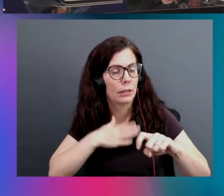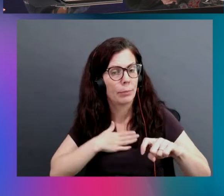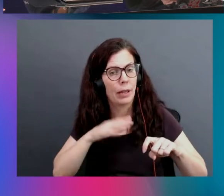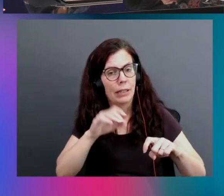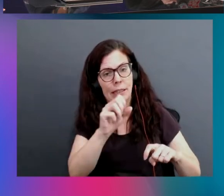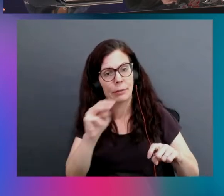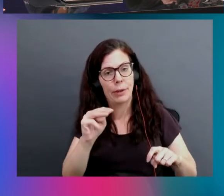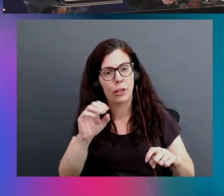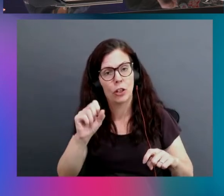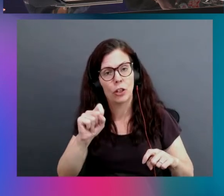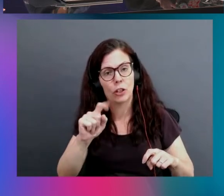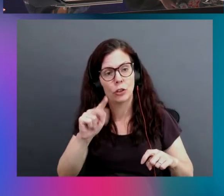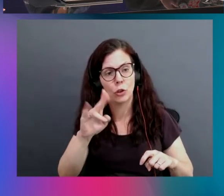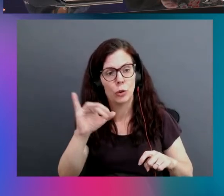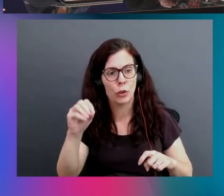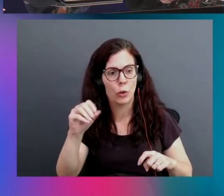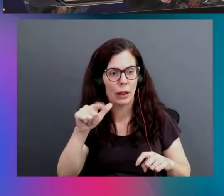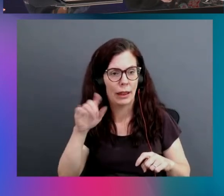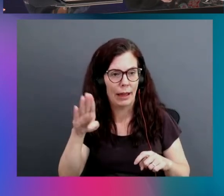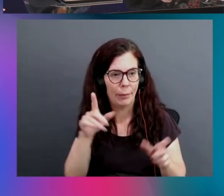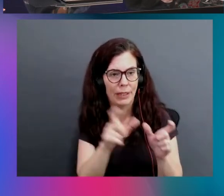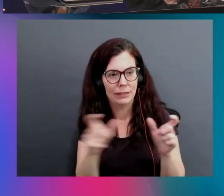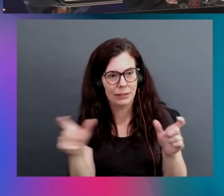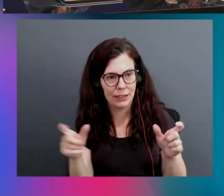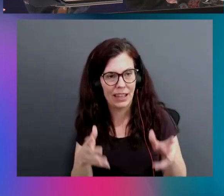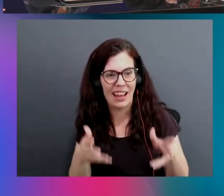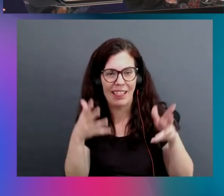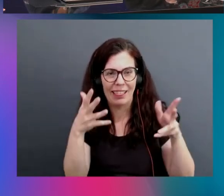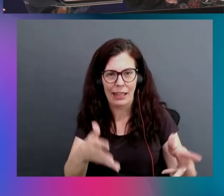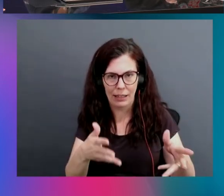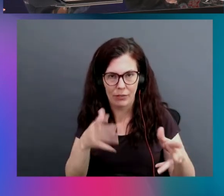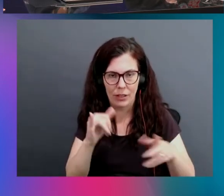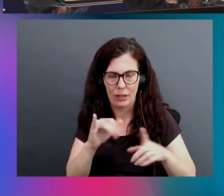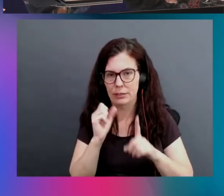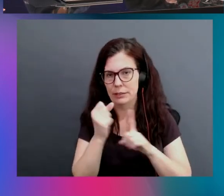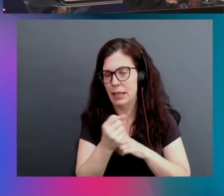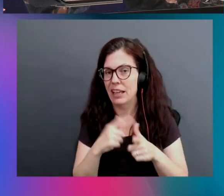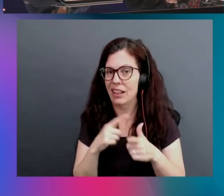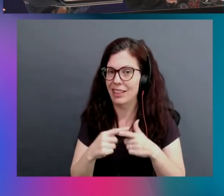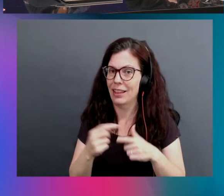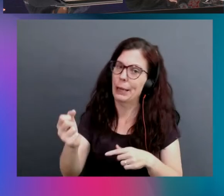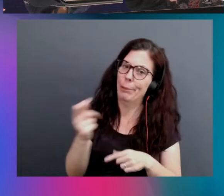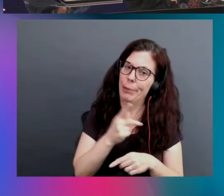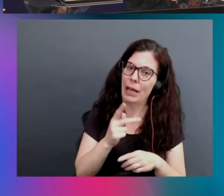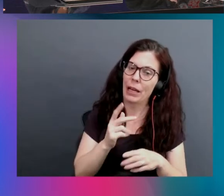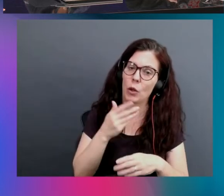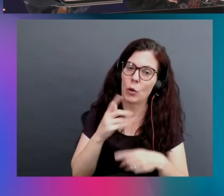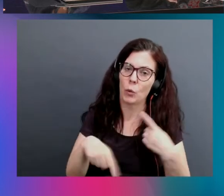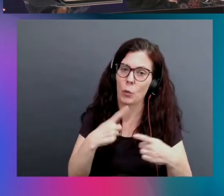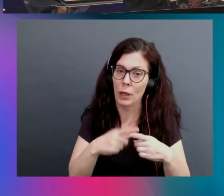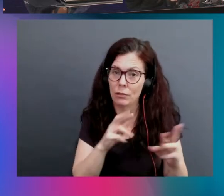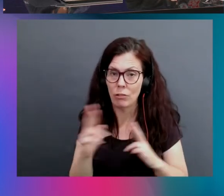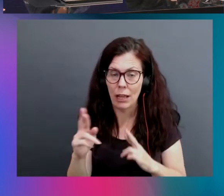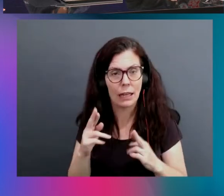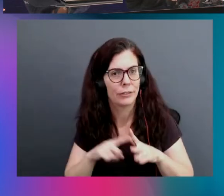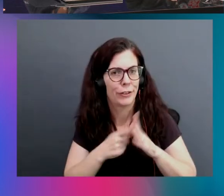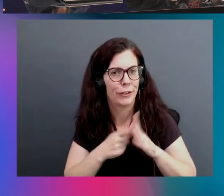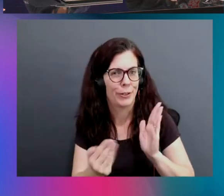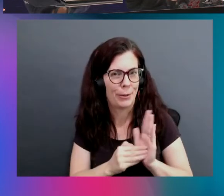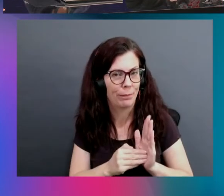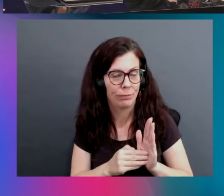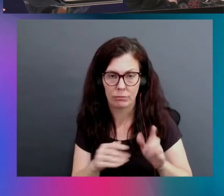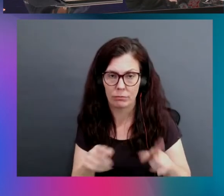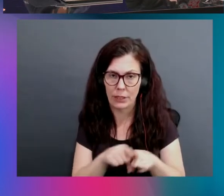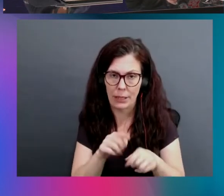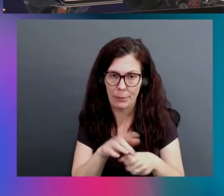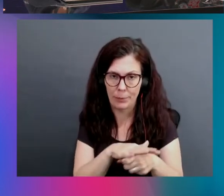Lab instance and leave it in this state. And then I can come back whenever I'm ready and pick up where I left off. One more thing I think we